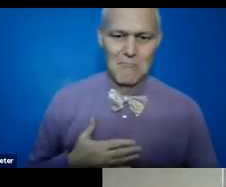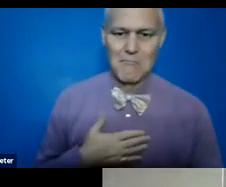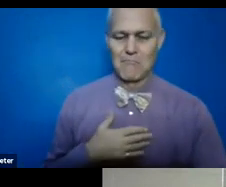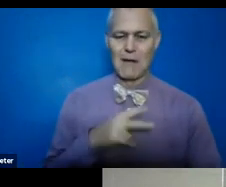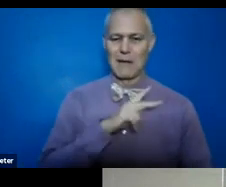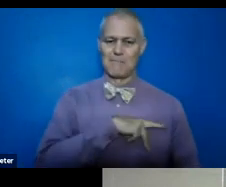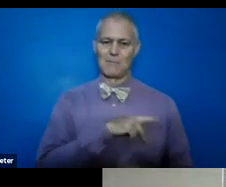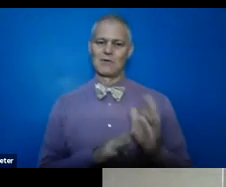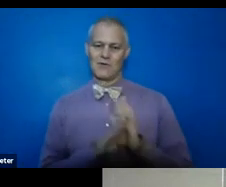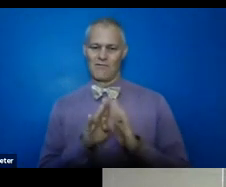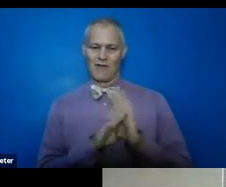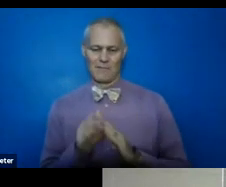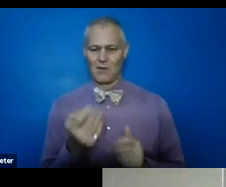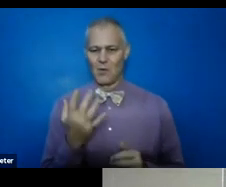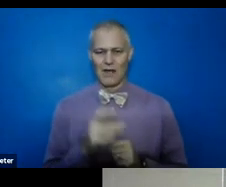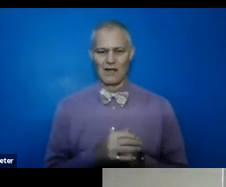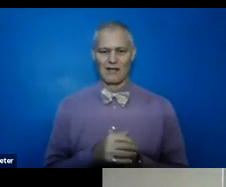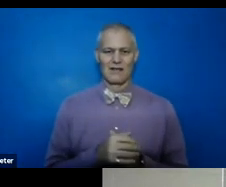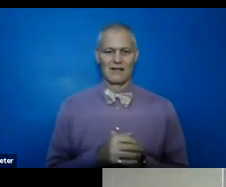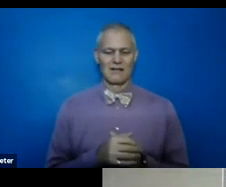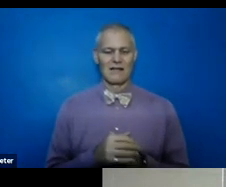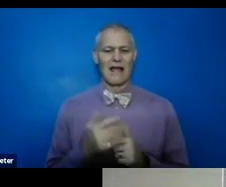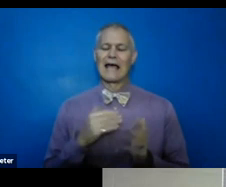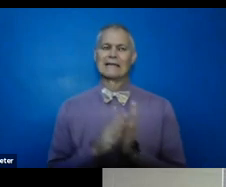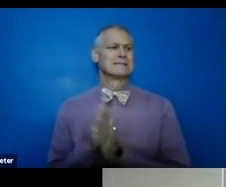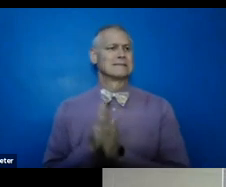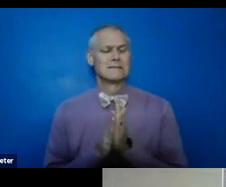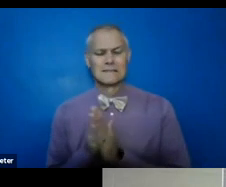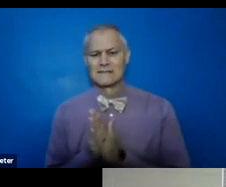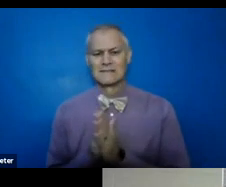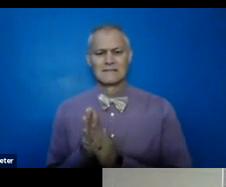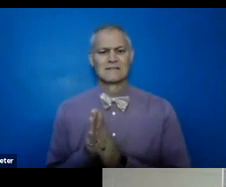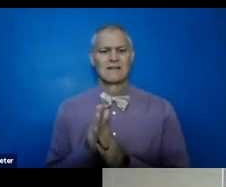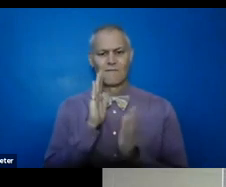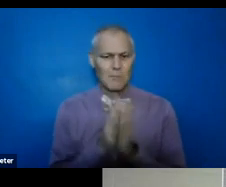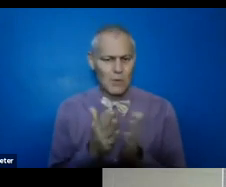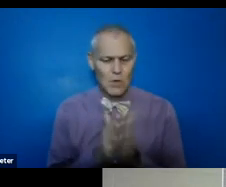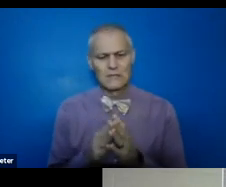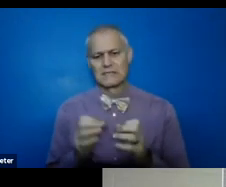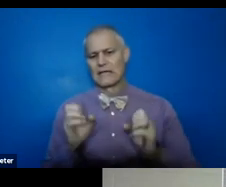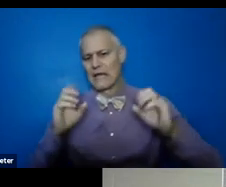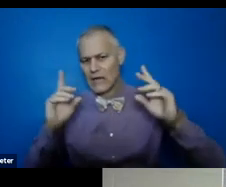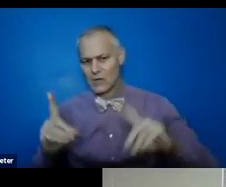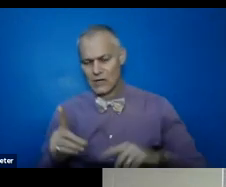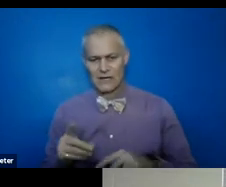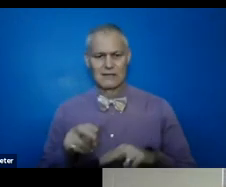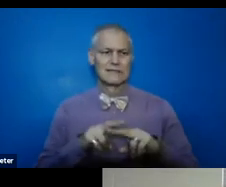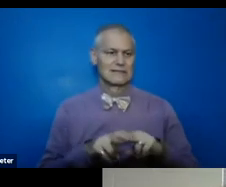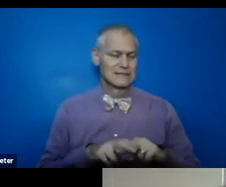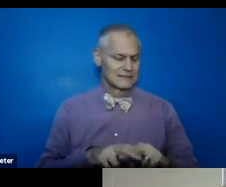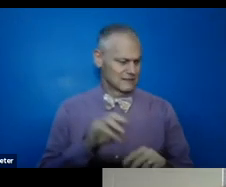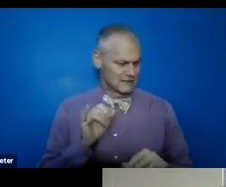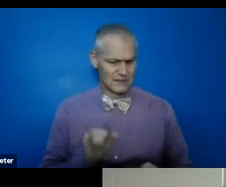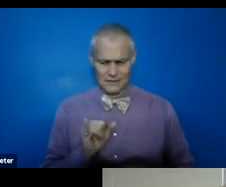development. And it was because it's just that I had a craving for books and education after sitting in prison and